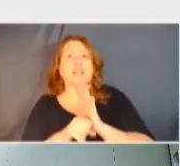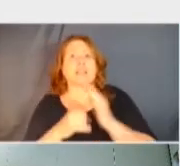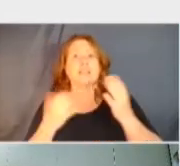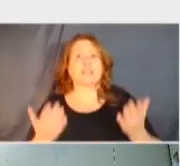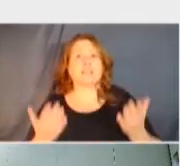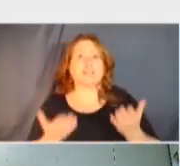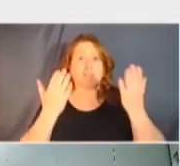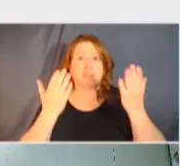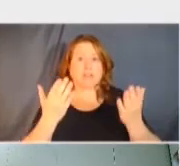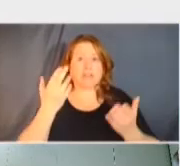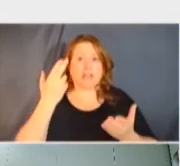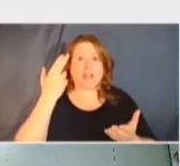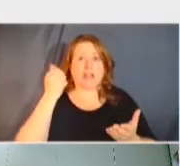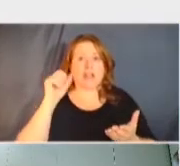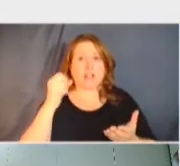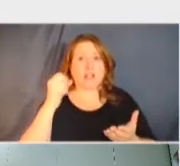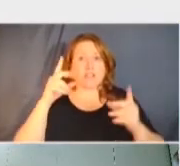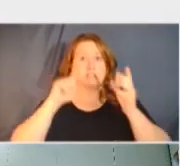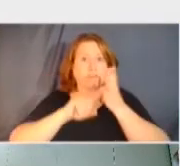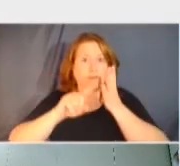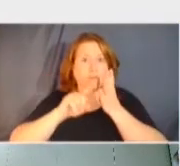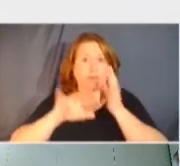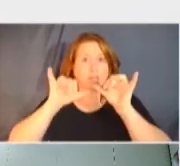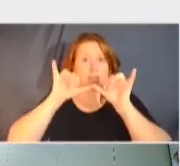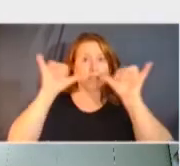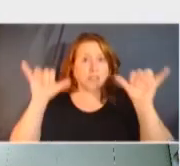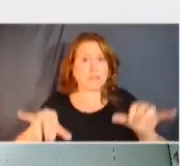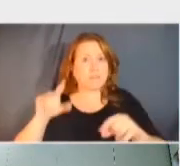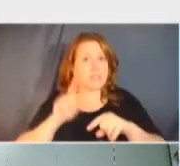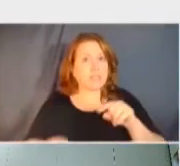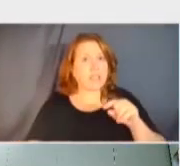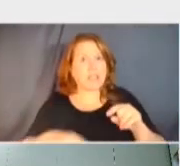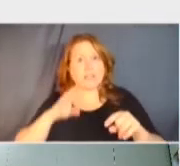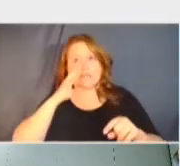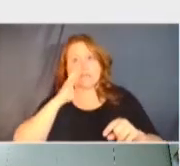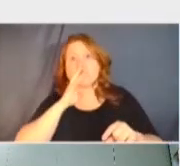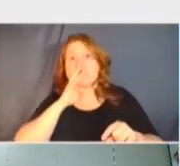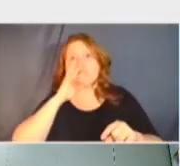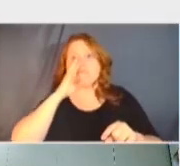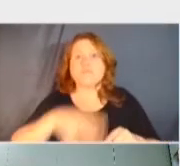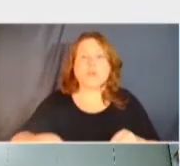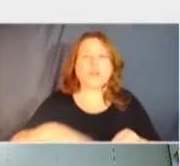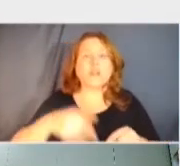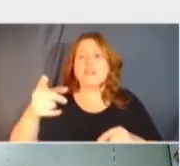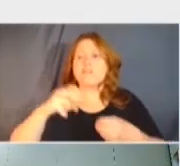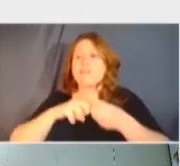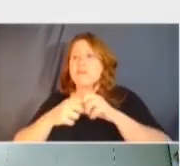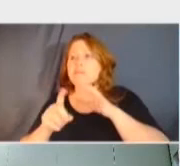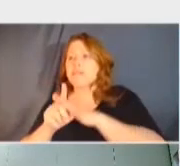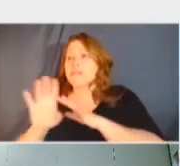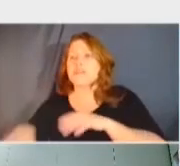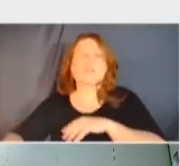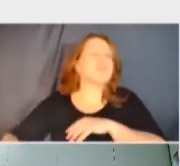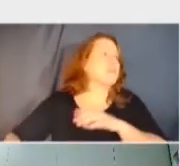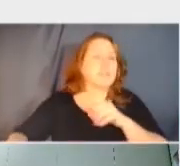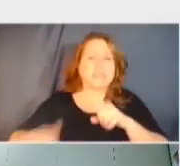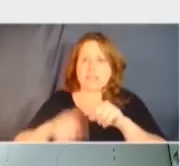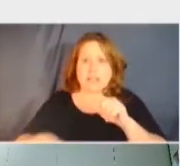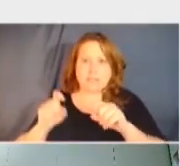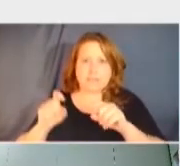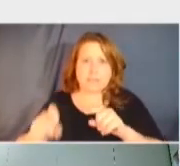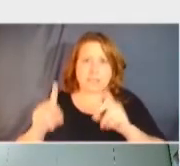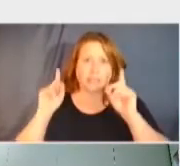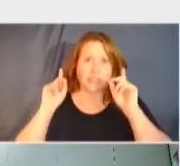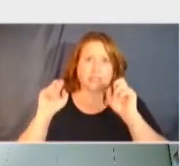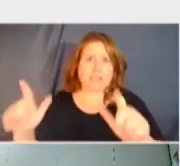that script, so they actually can't be forgotten. And the counties can only use the software that comes from the state board, and those